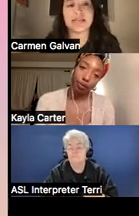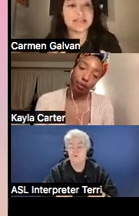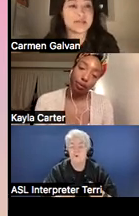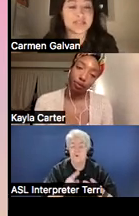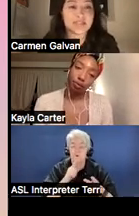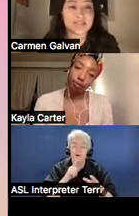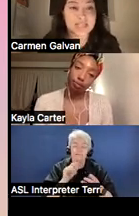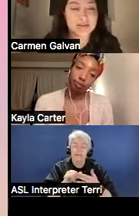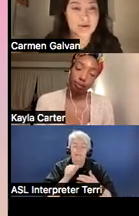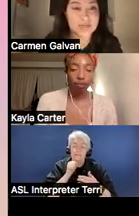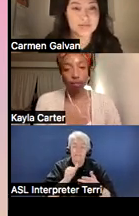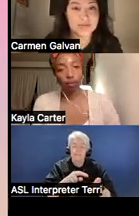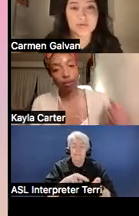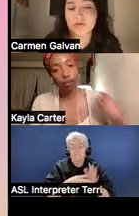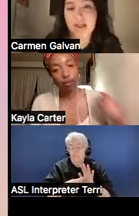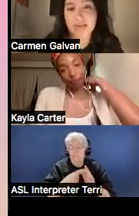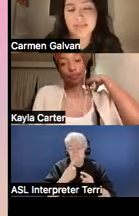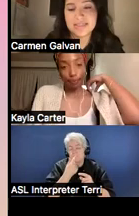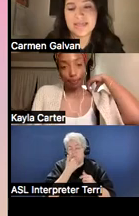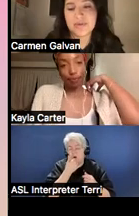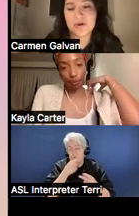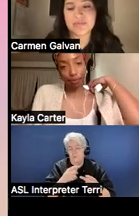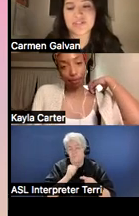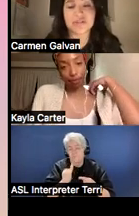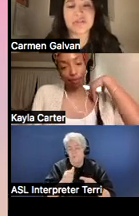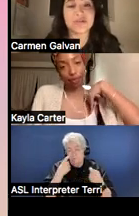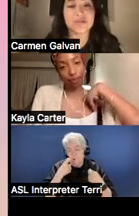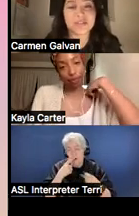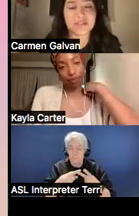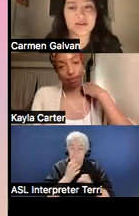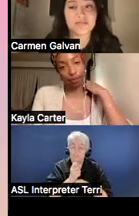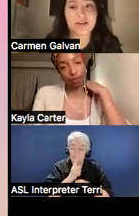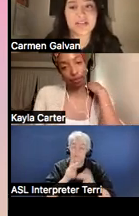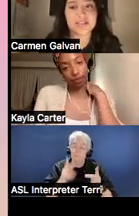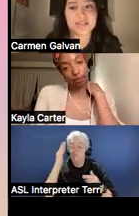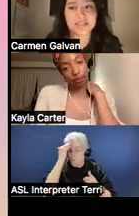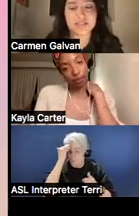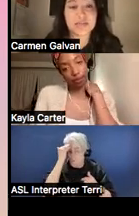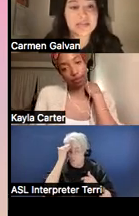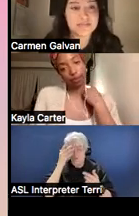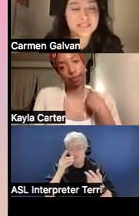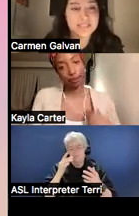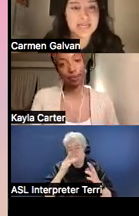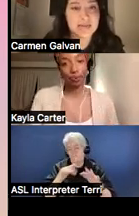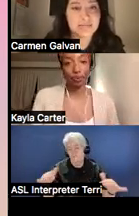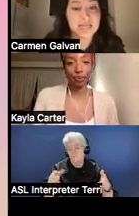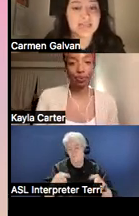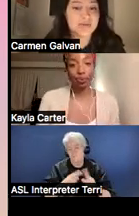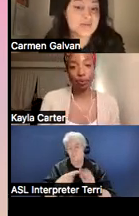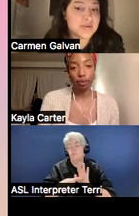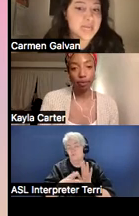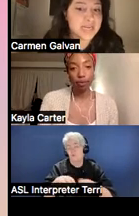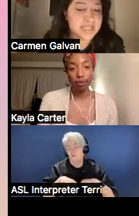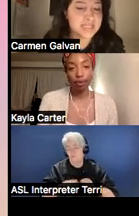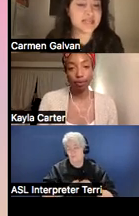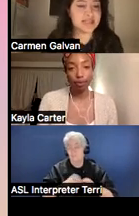that doesn't mean that there's anything wrong with you if you don't cry. And we want to make sure that people know that there are various ways to grieve. Kayla, I don't know